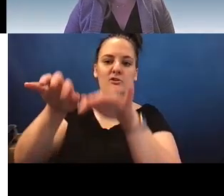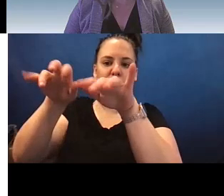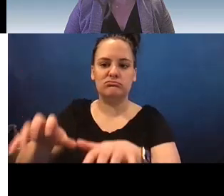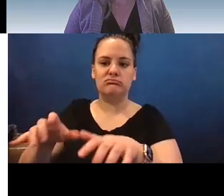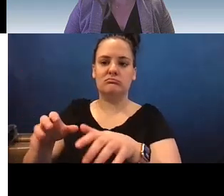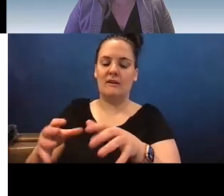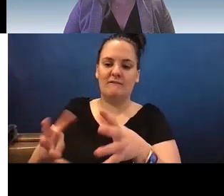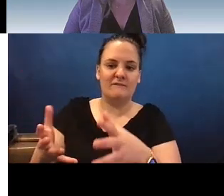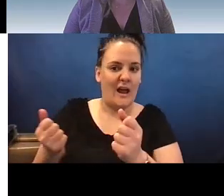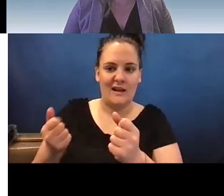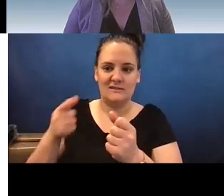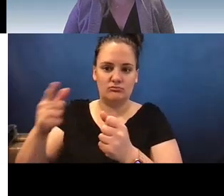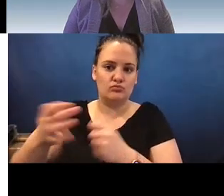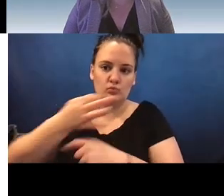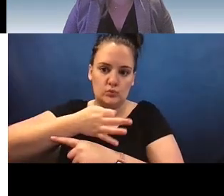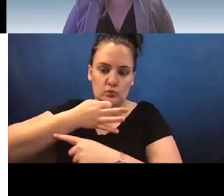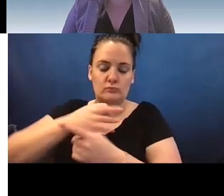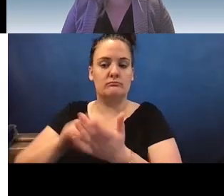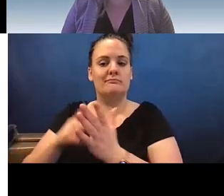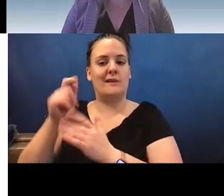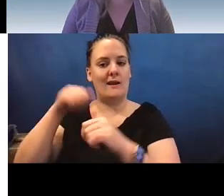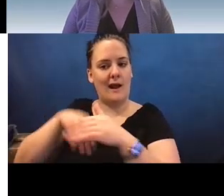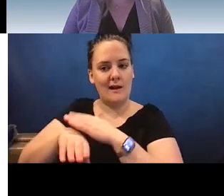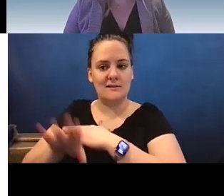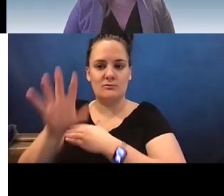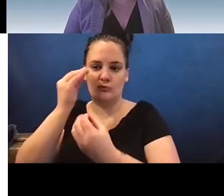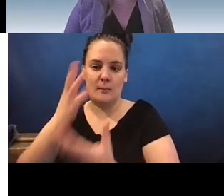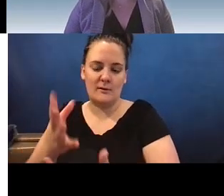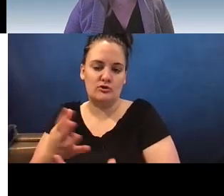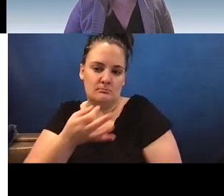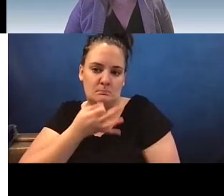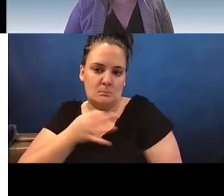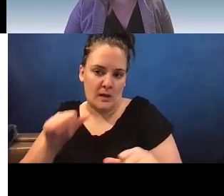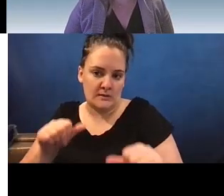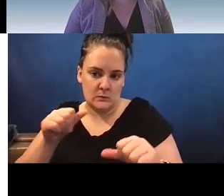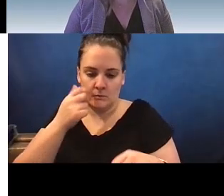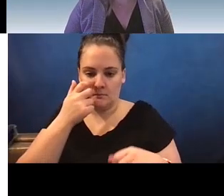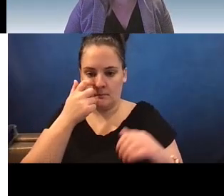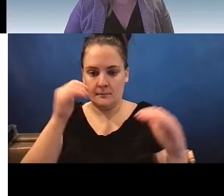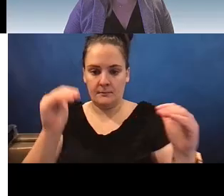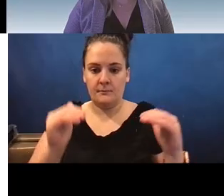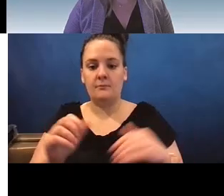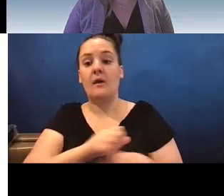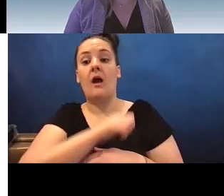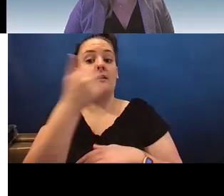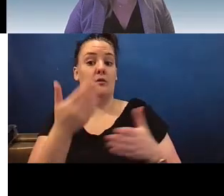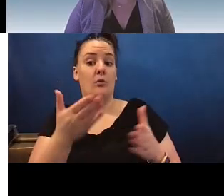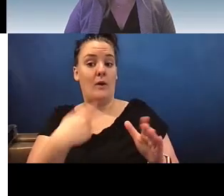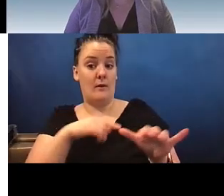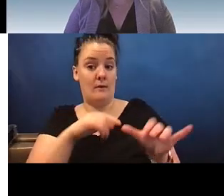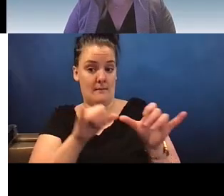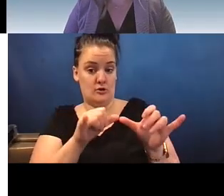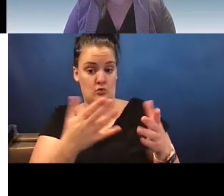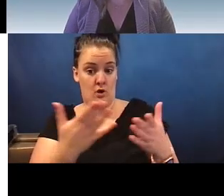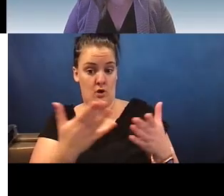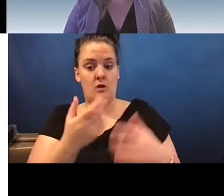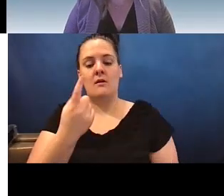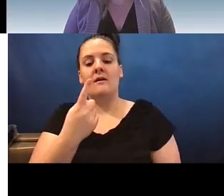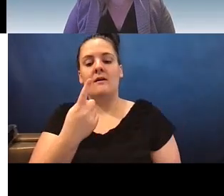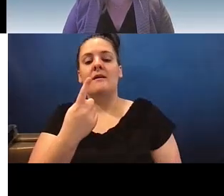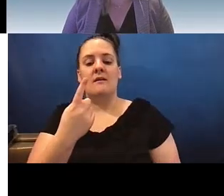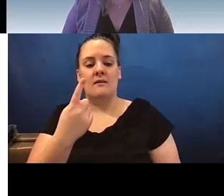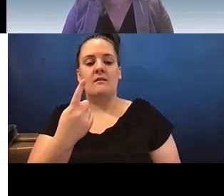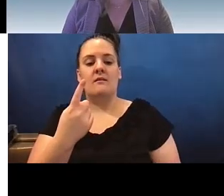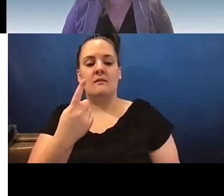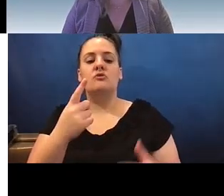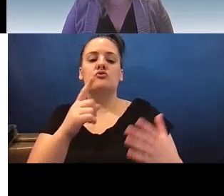needed. Another measure, social needs screening and notification, has increased by